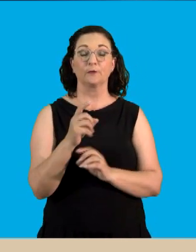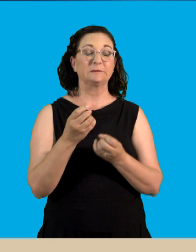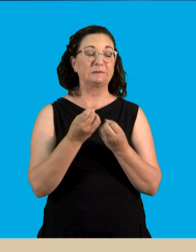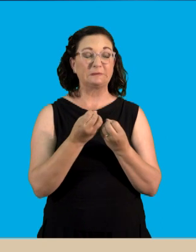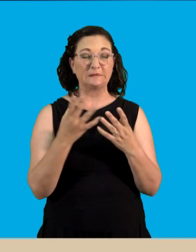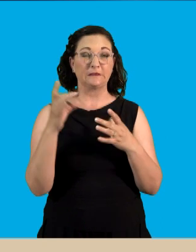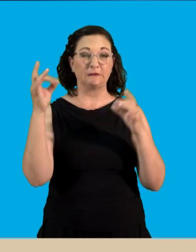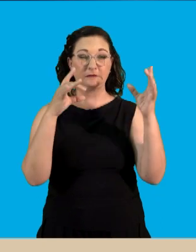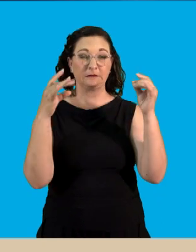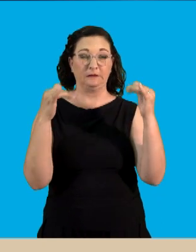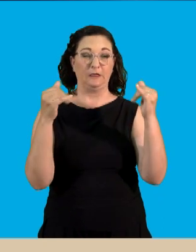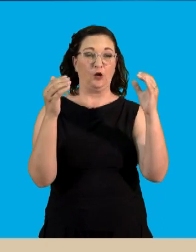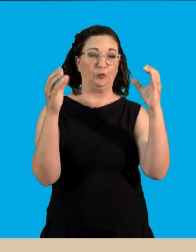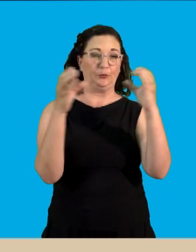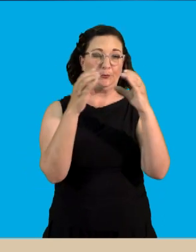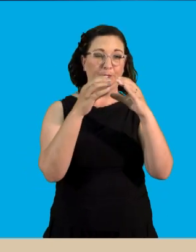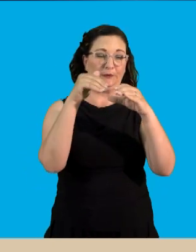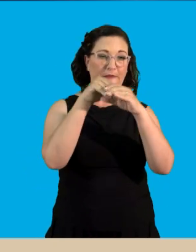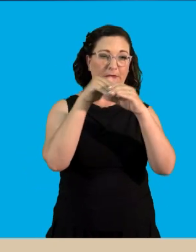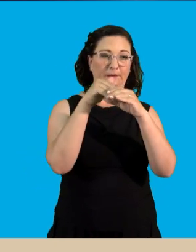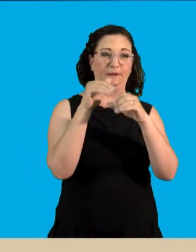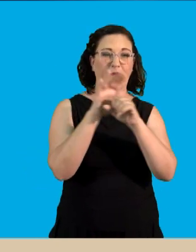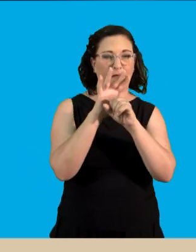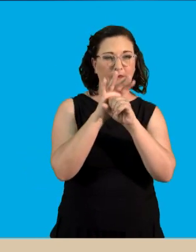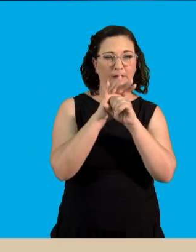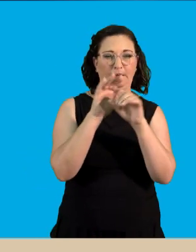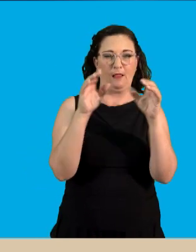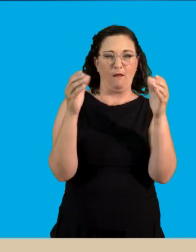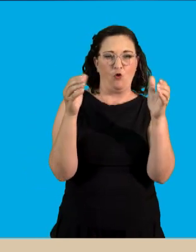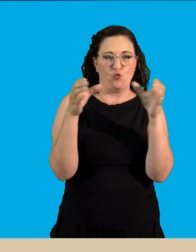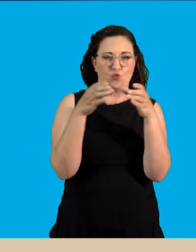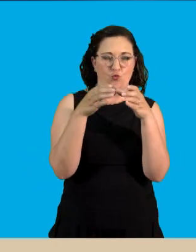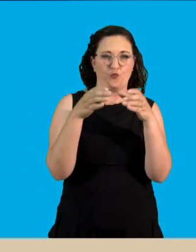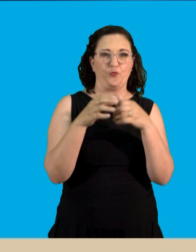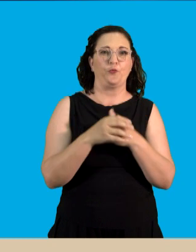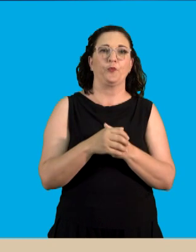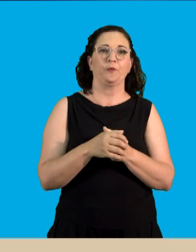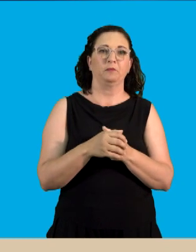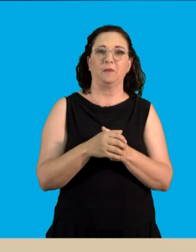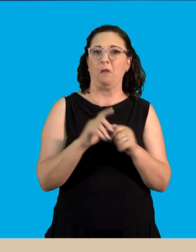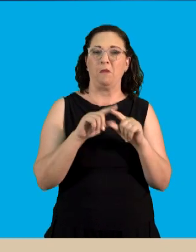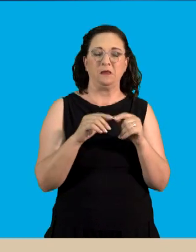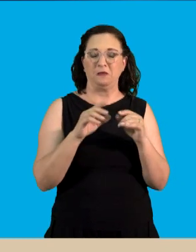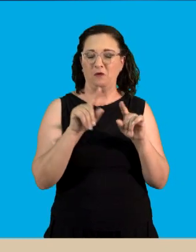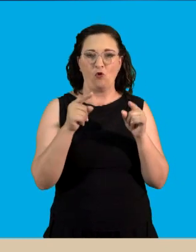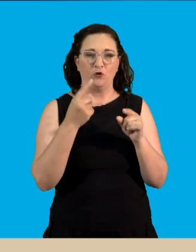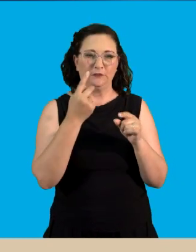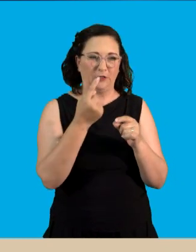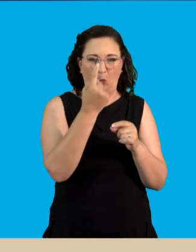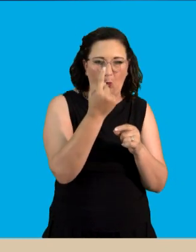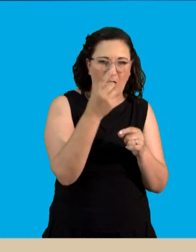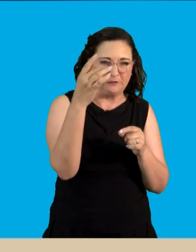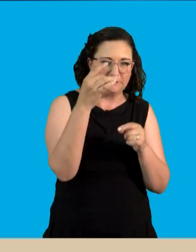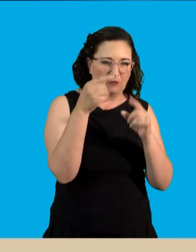many stars are now densely packed. Most of them, they are densely packed together, and that you cannot even make out